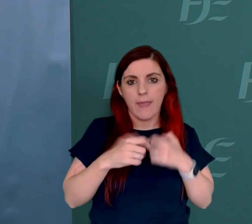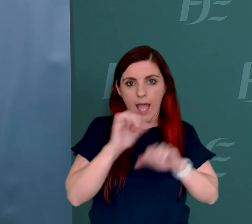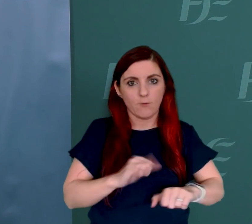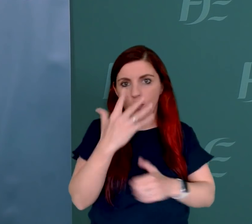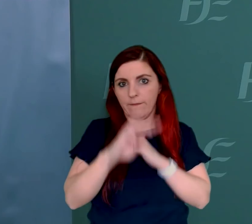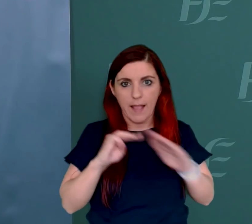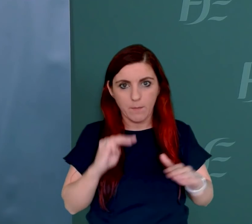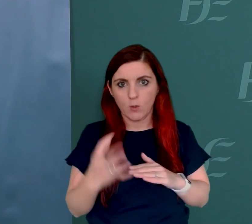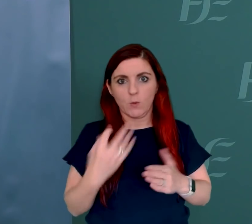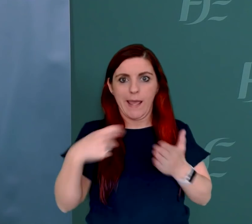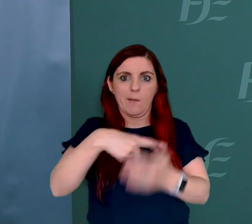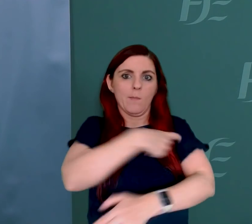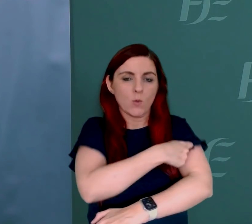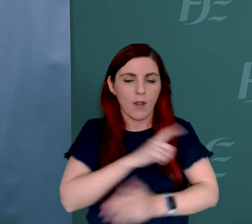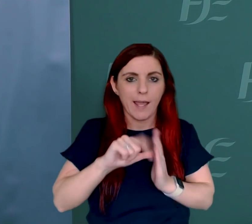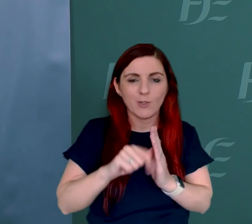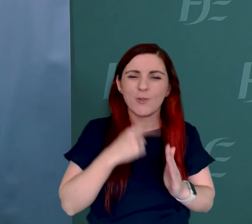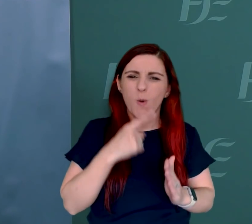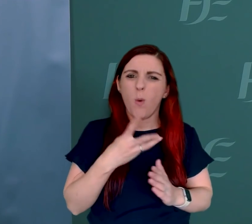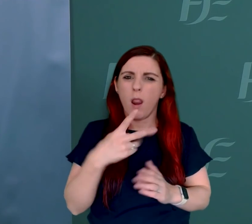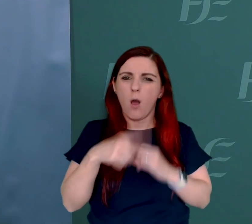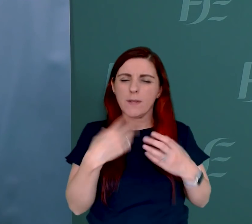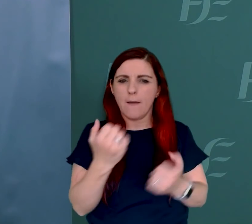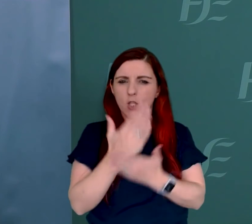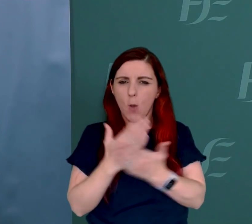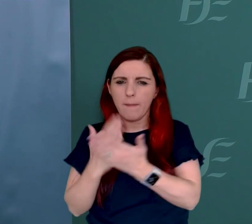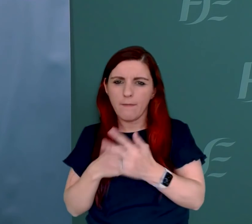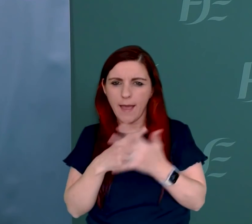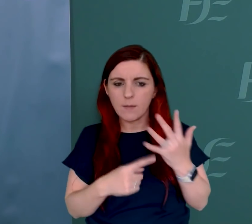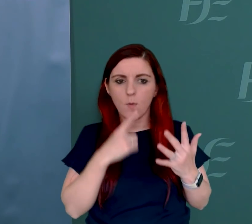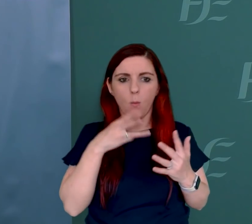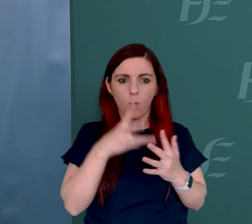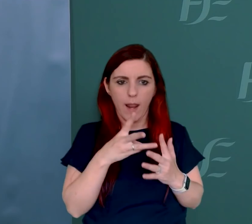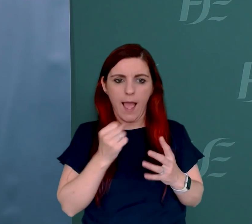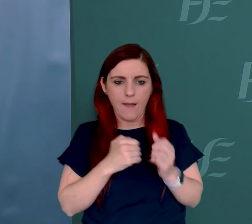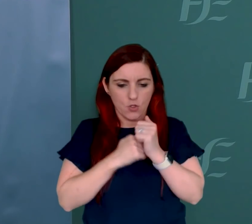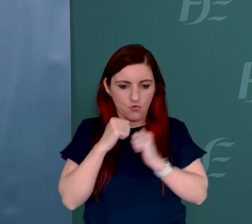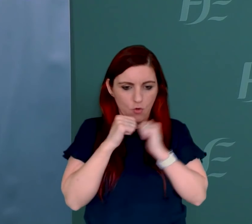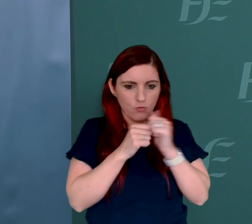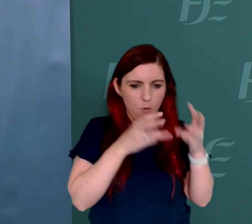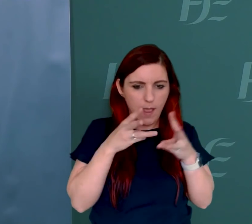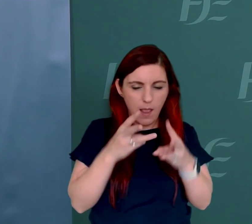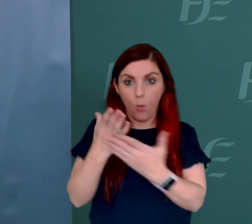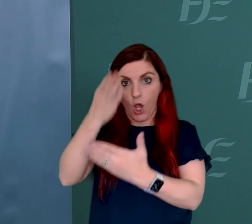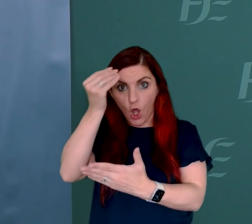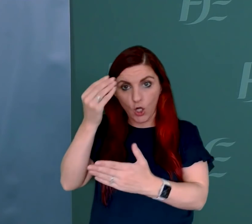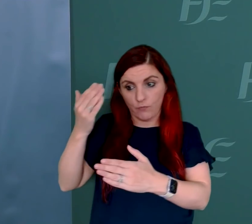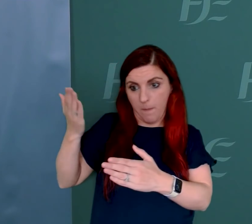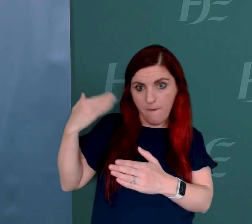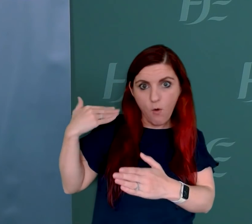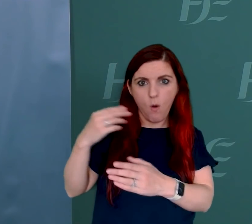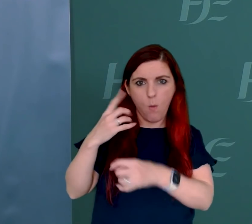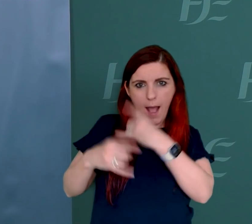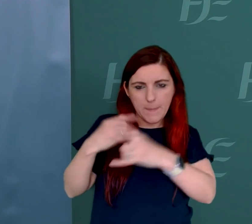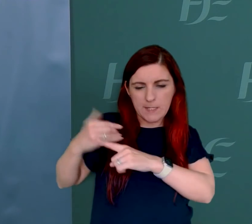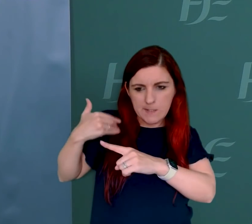new person, they will have to wait that 5 months to get their vaccine at a later date. So there will always be some of that, but we will work through in a structured way.